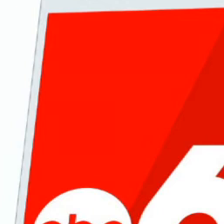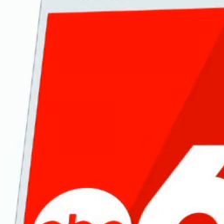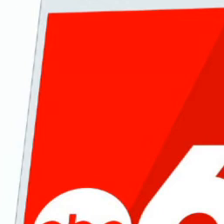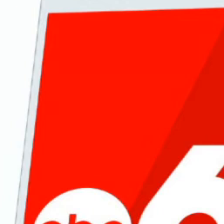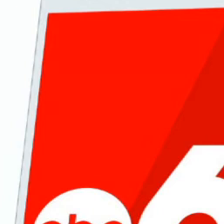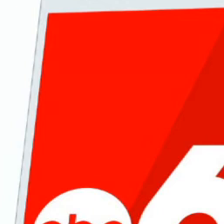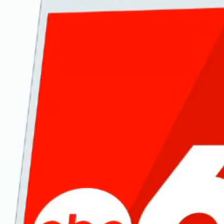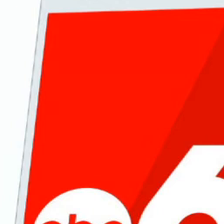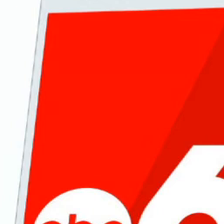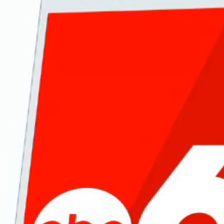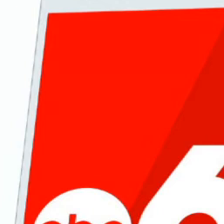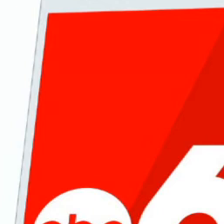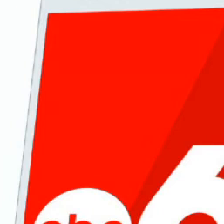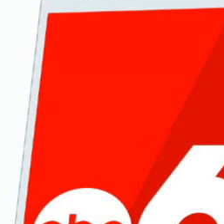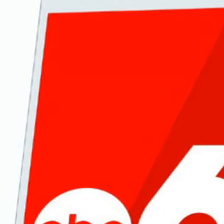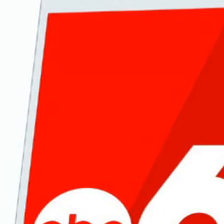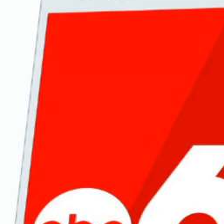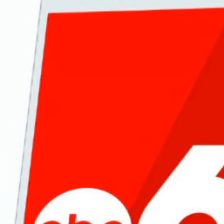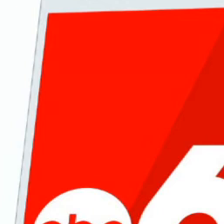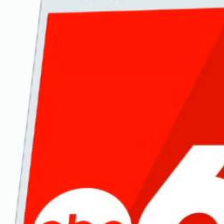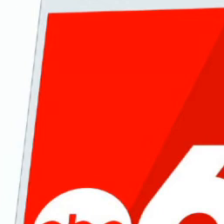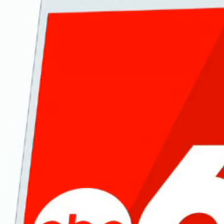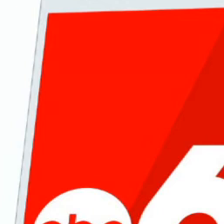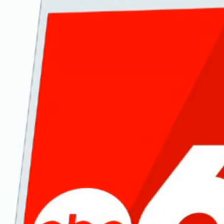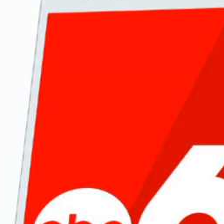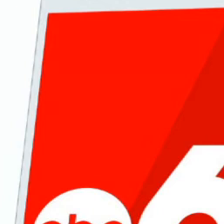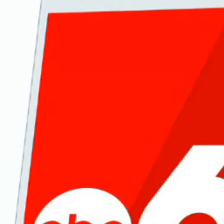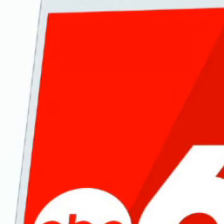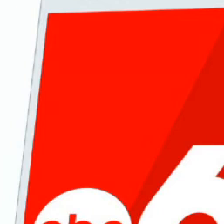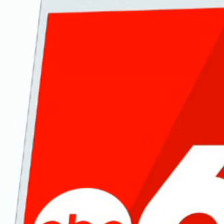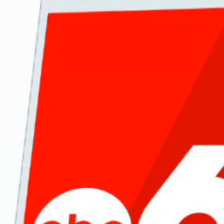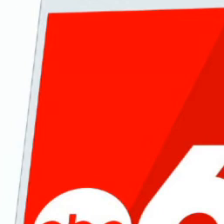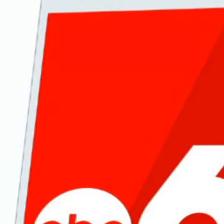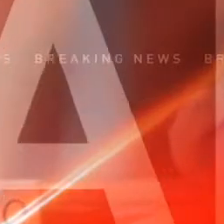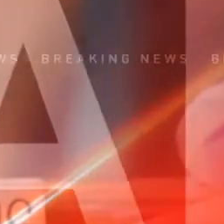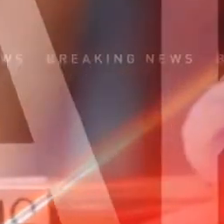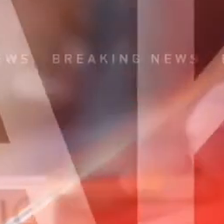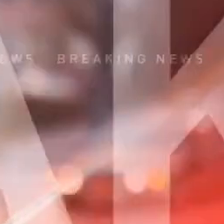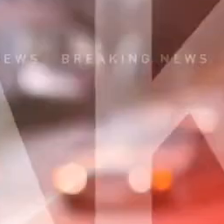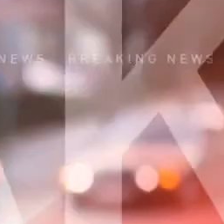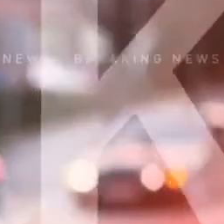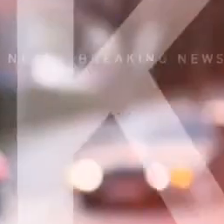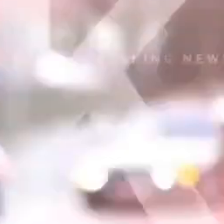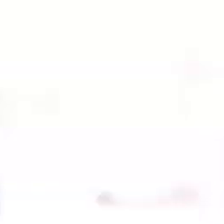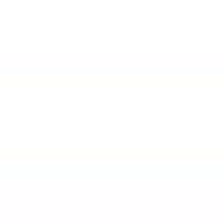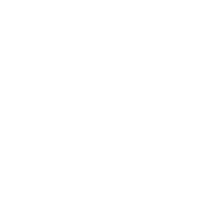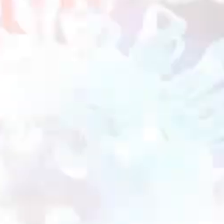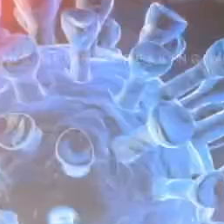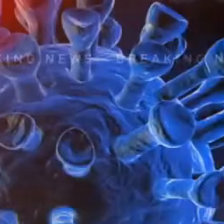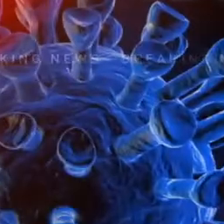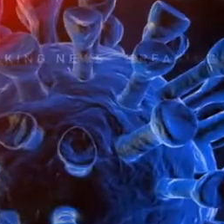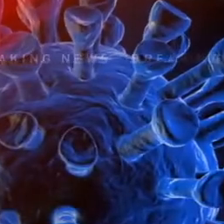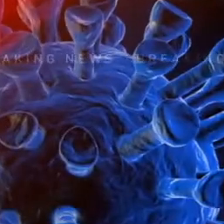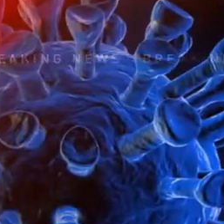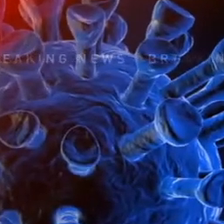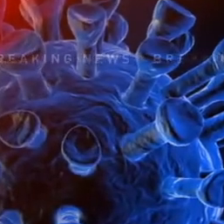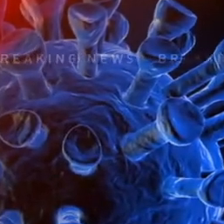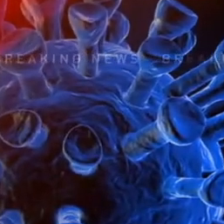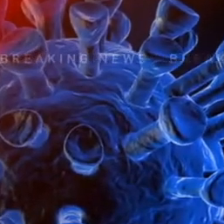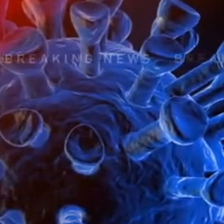our YouTube page. Just search for WSYX ABC6. ABC6 is back today at 5.